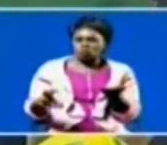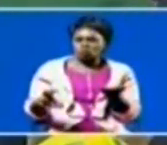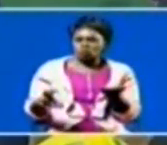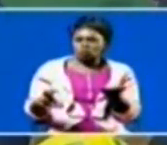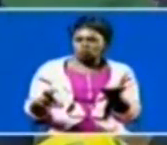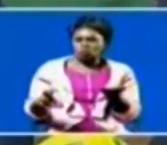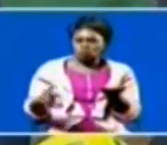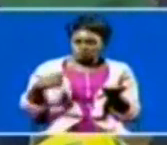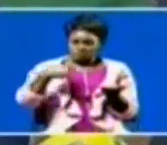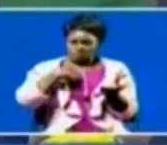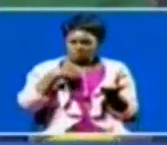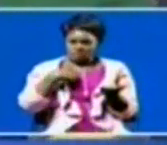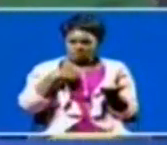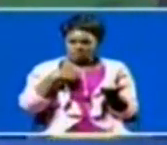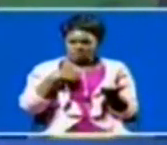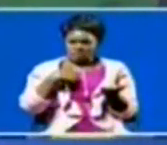to me